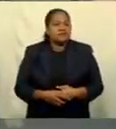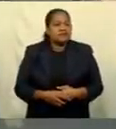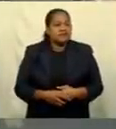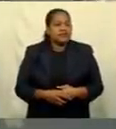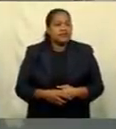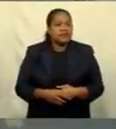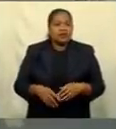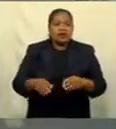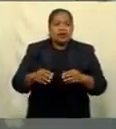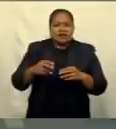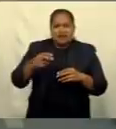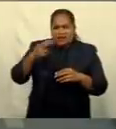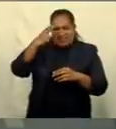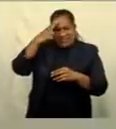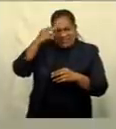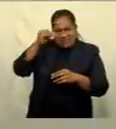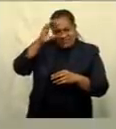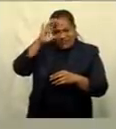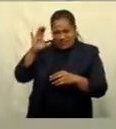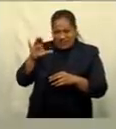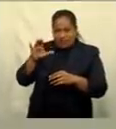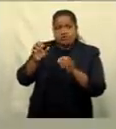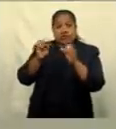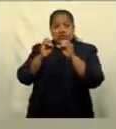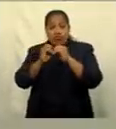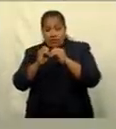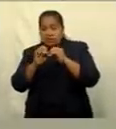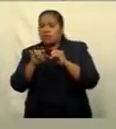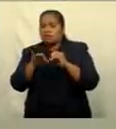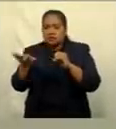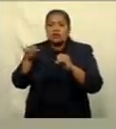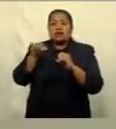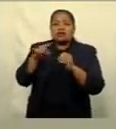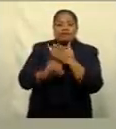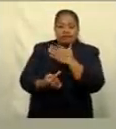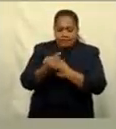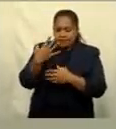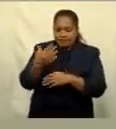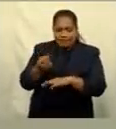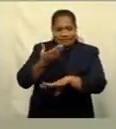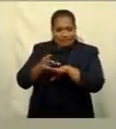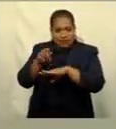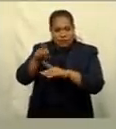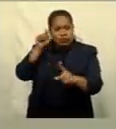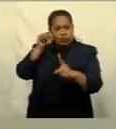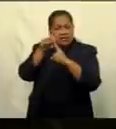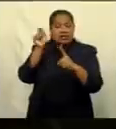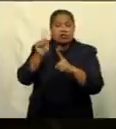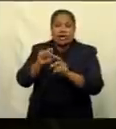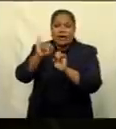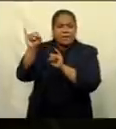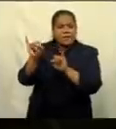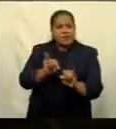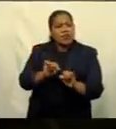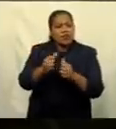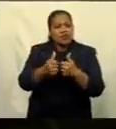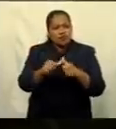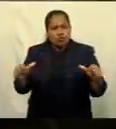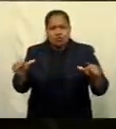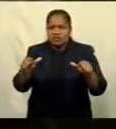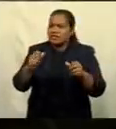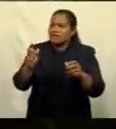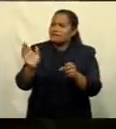Brussels will also announce the details of its world-first carbon border tariff, targeting imports of goods produced abroad with